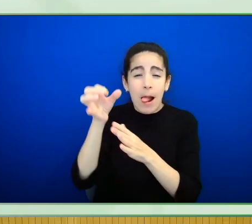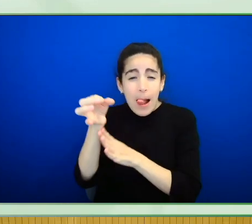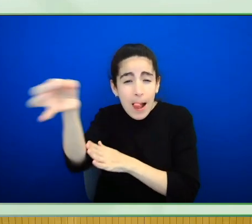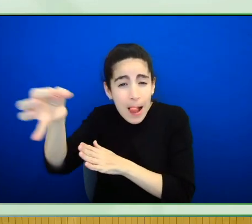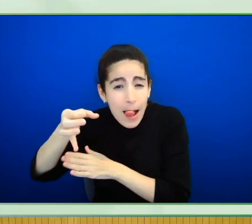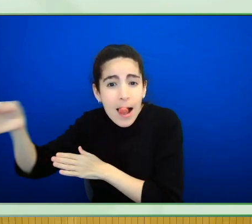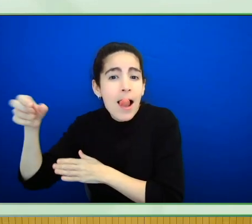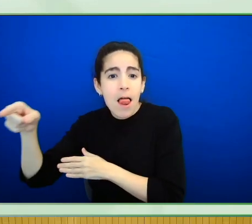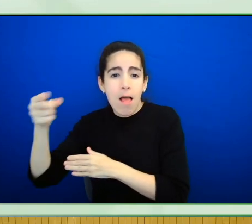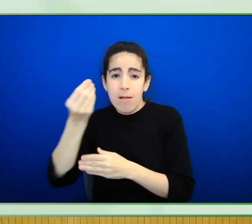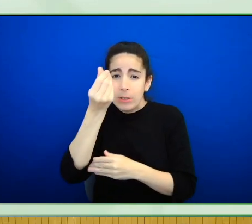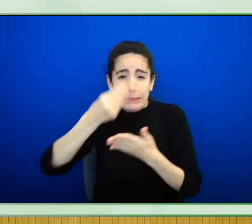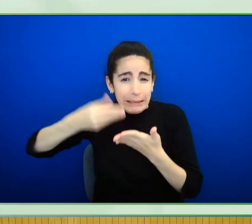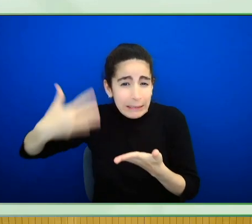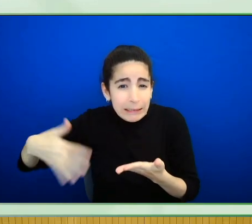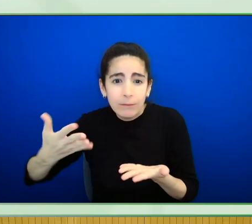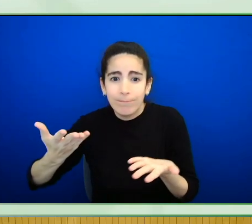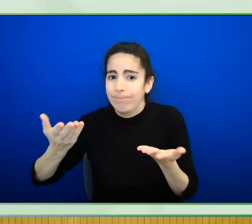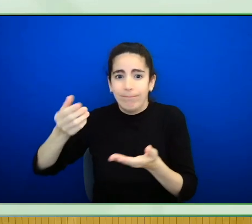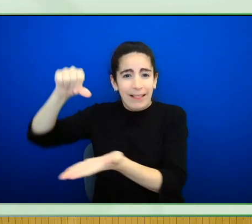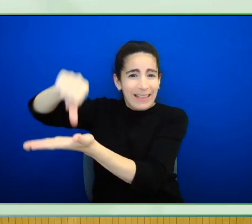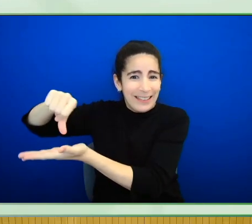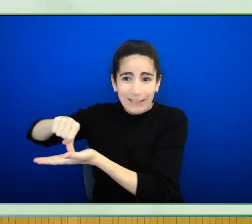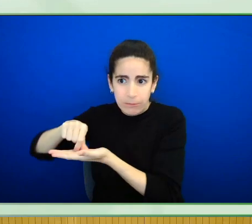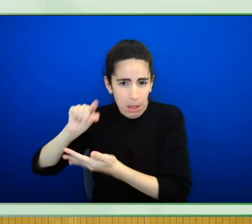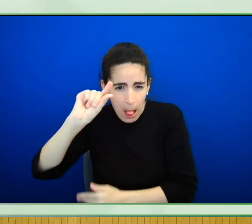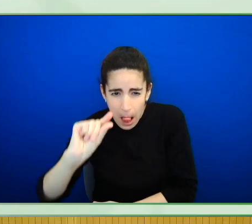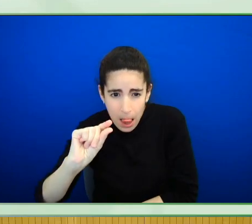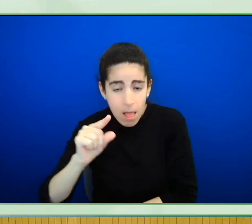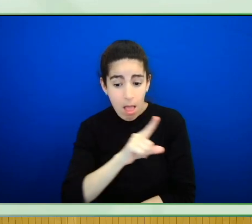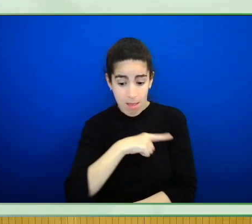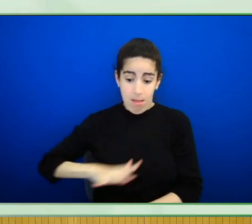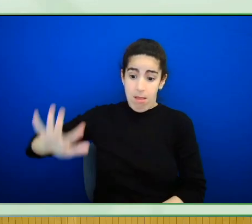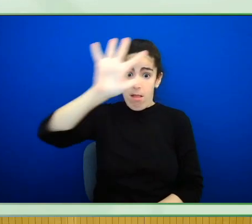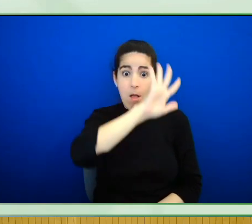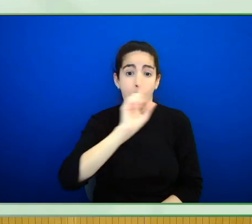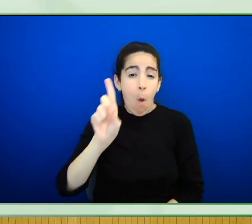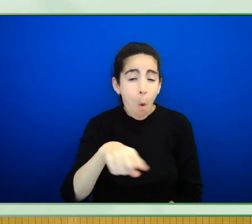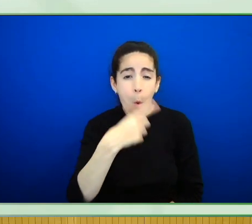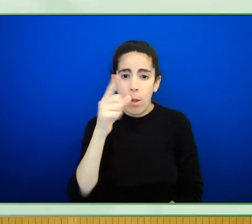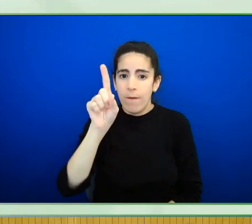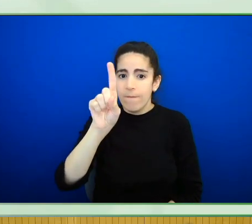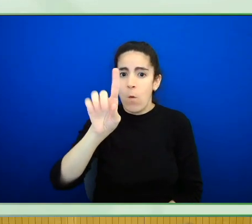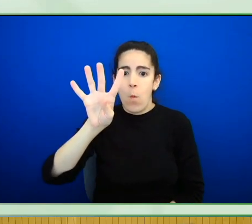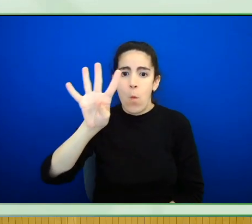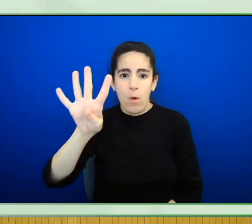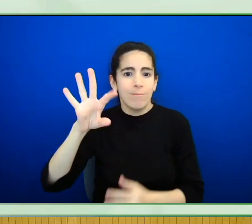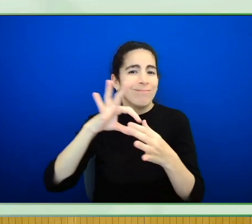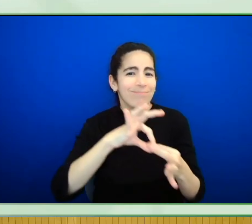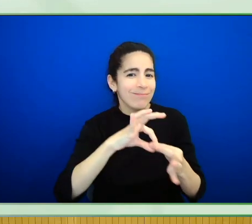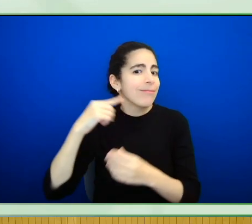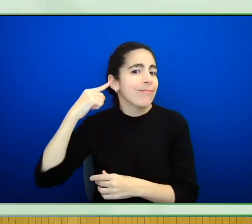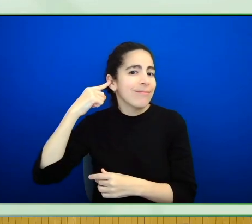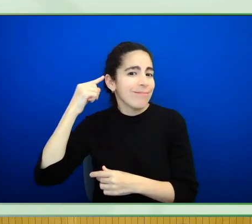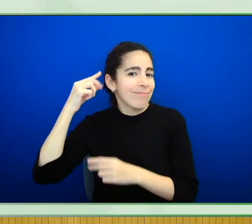professionals and decentralize our services, because most of the hospital and services with